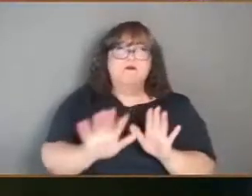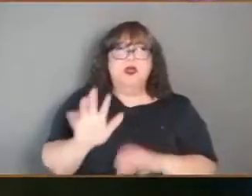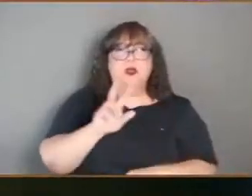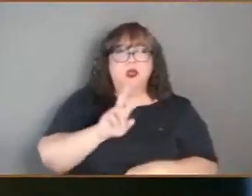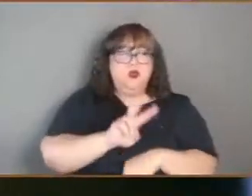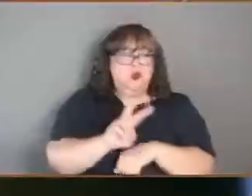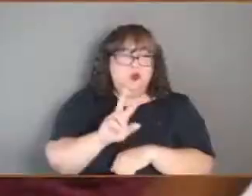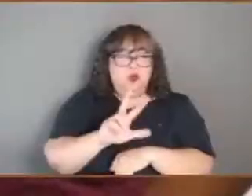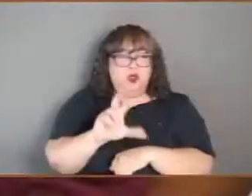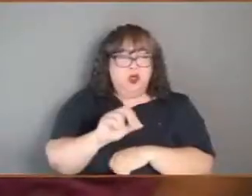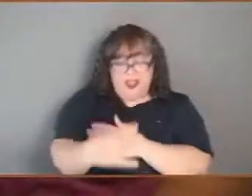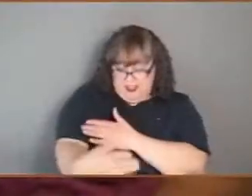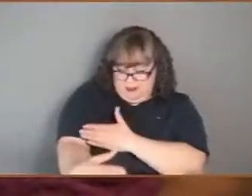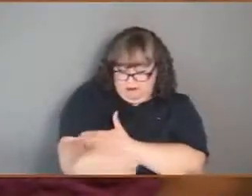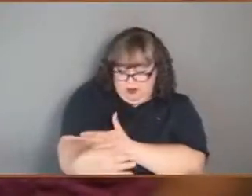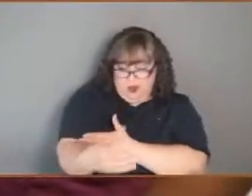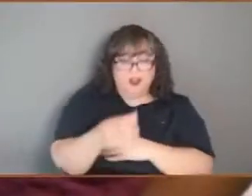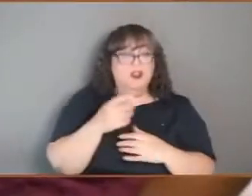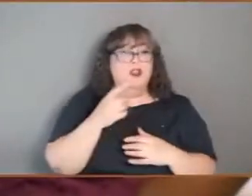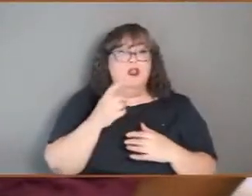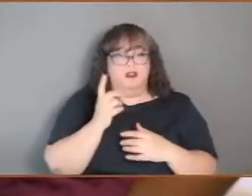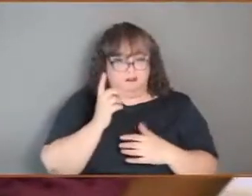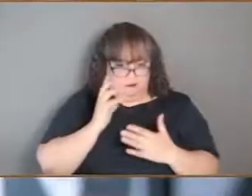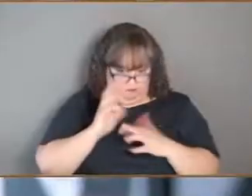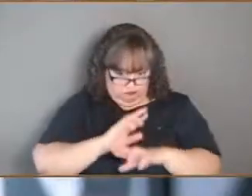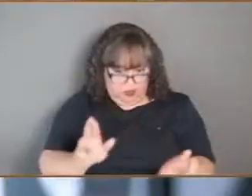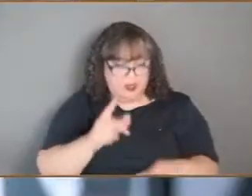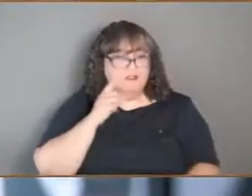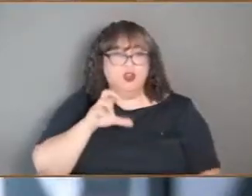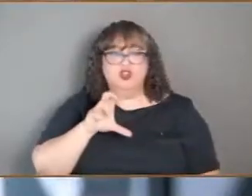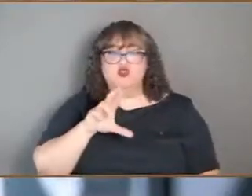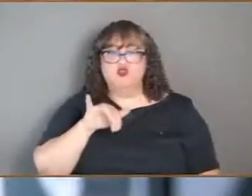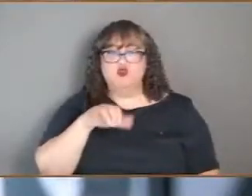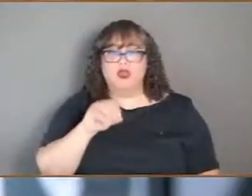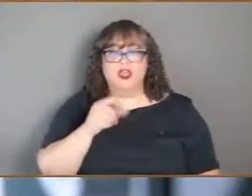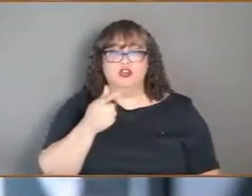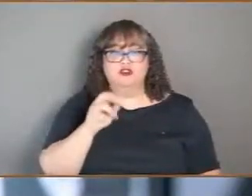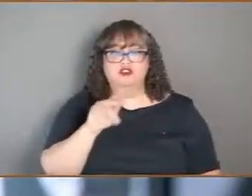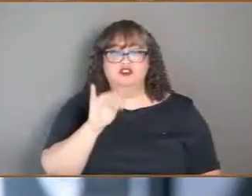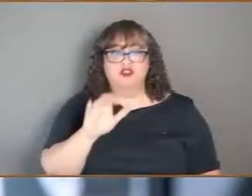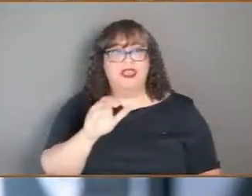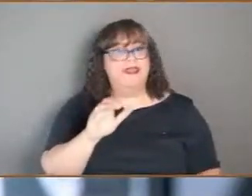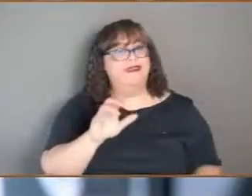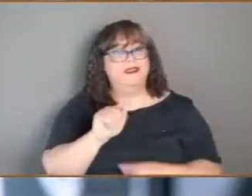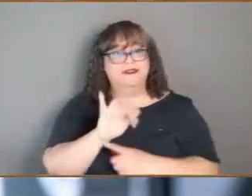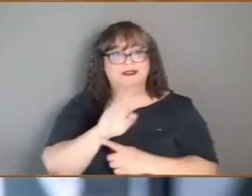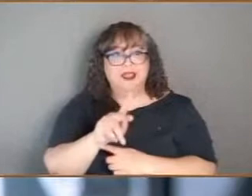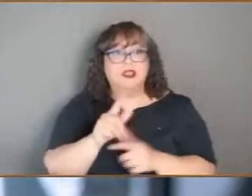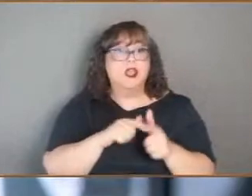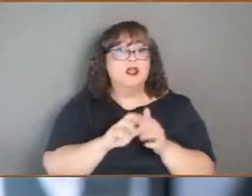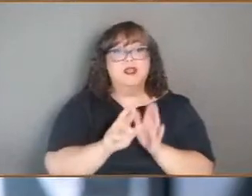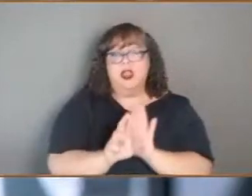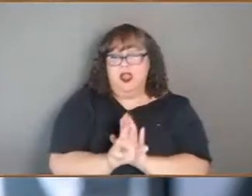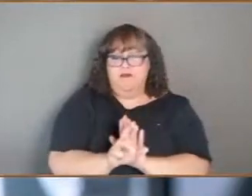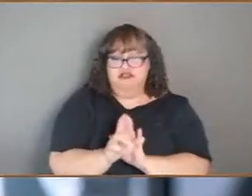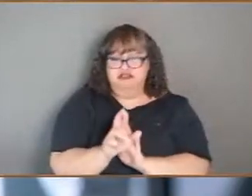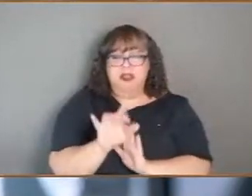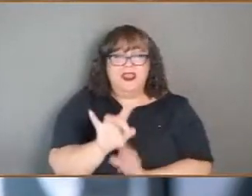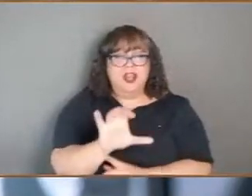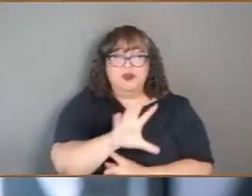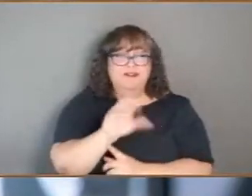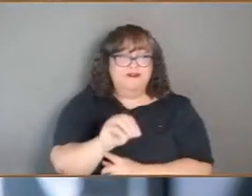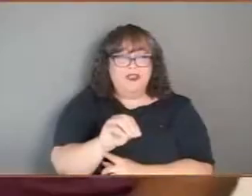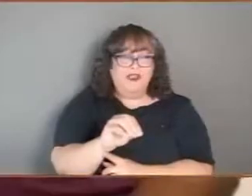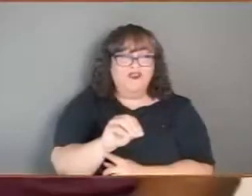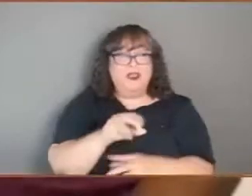into cryogenic tanking. And then at liftoff, 860,000 pounds of thrust at sea level will take Lucy